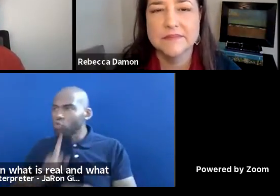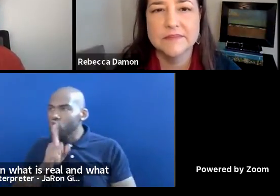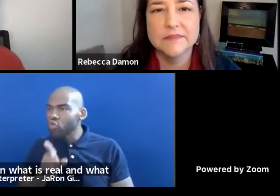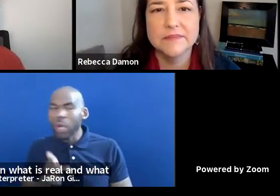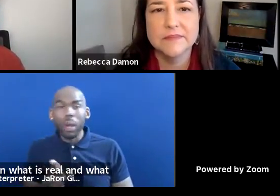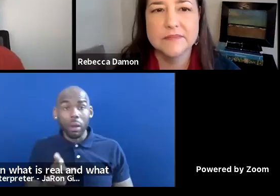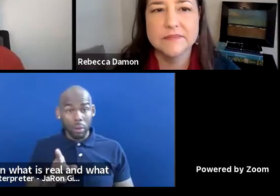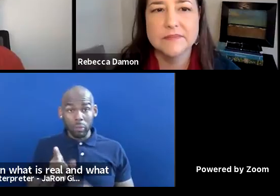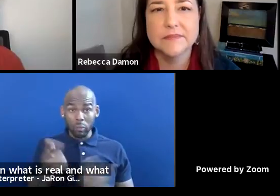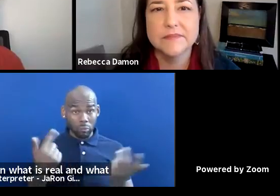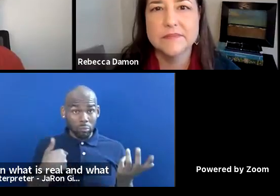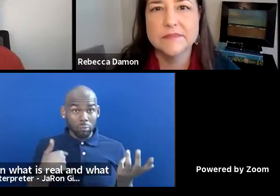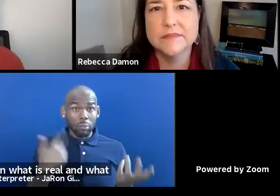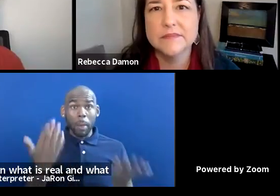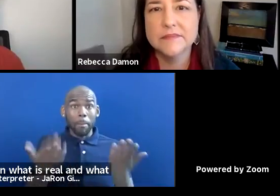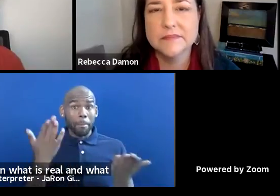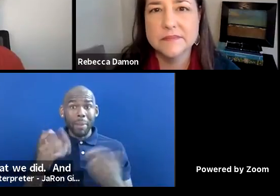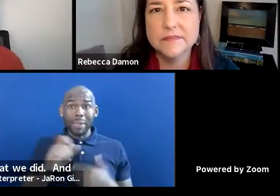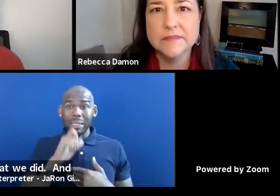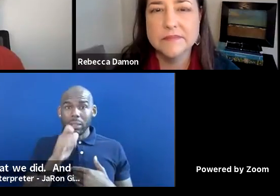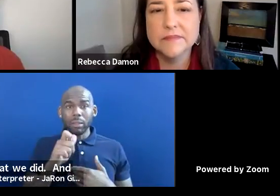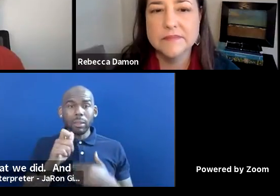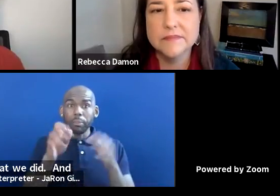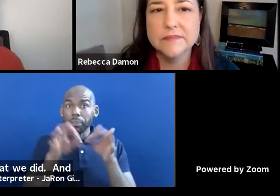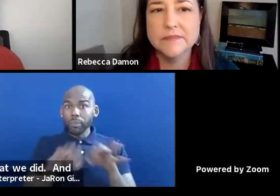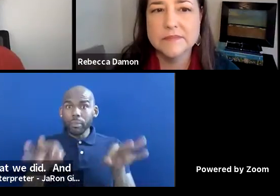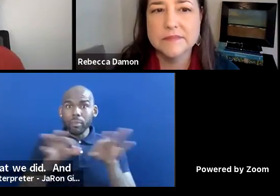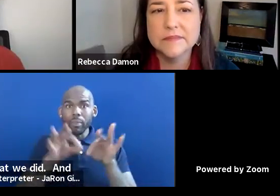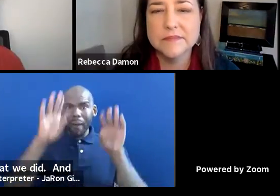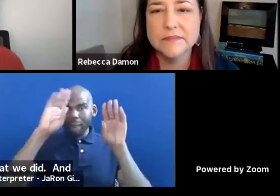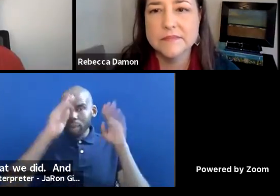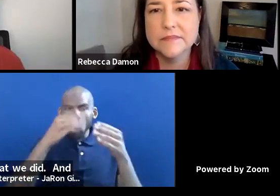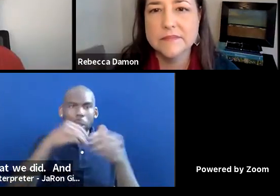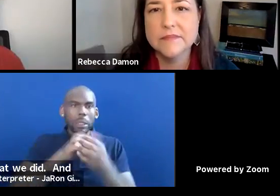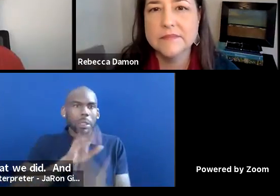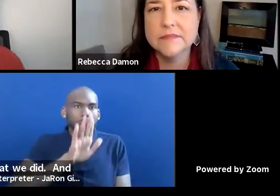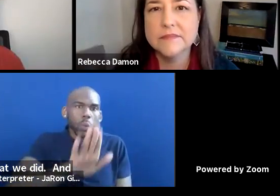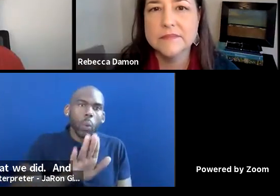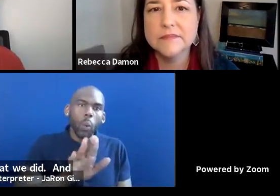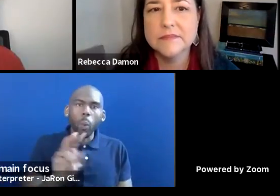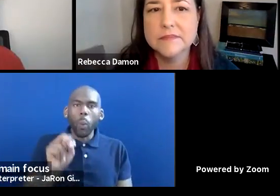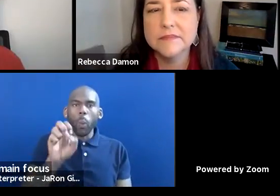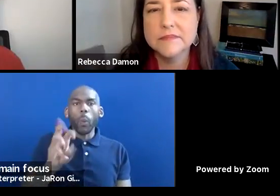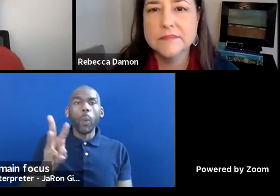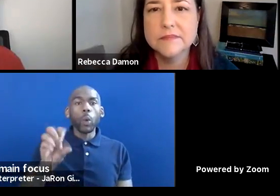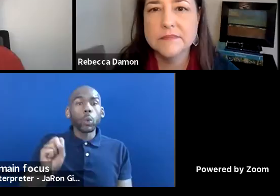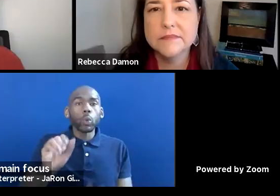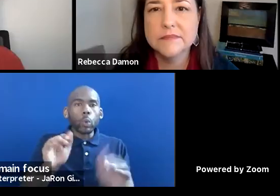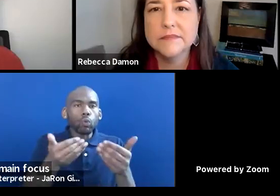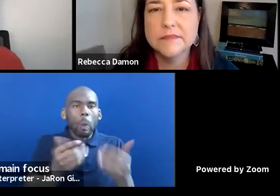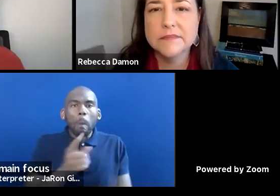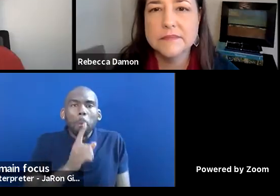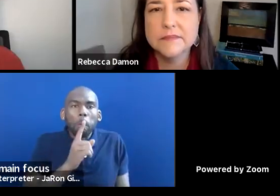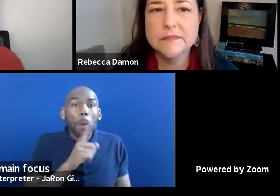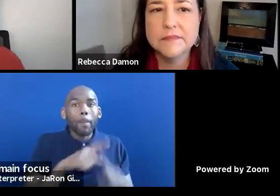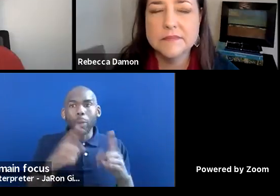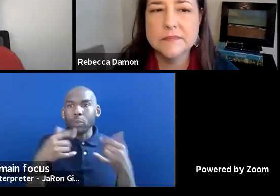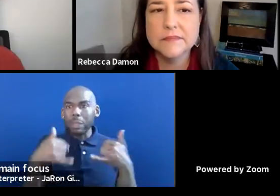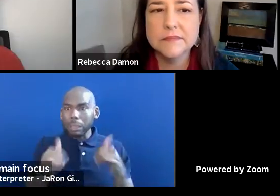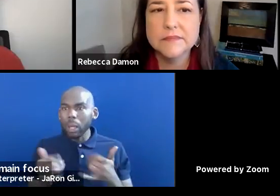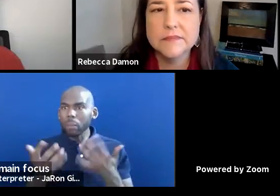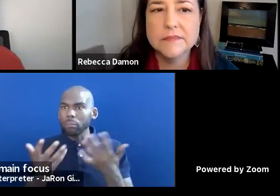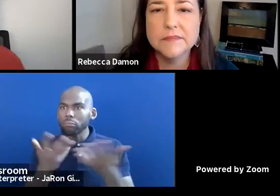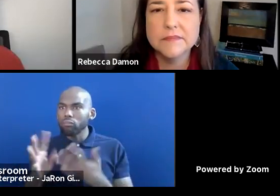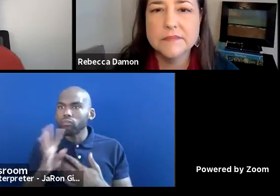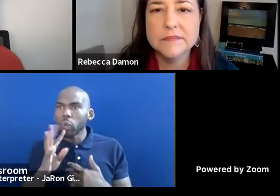not the main focus of whatever newsroom that somebody's in, but you can still do things like talk to students